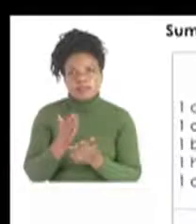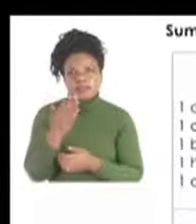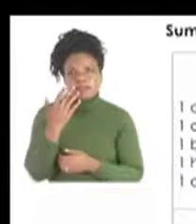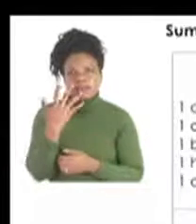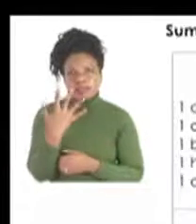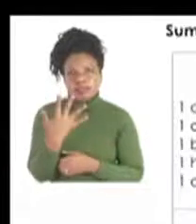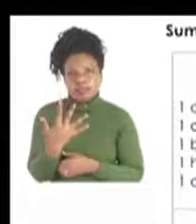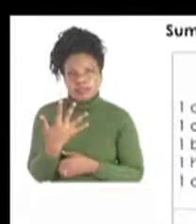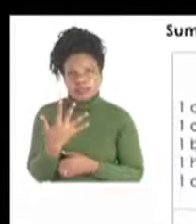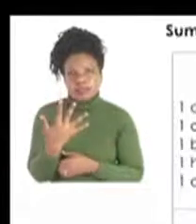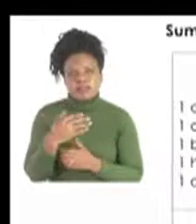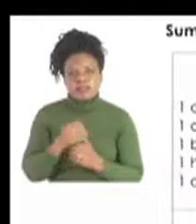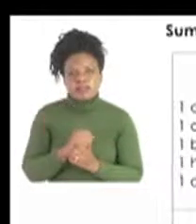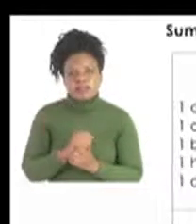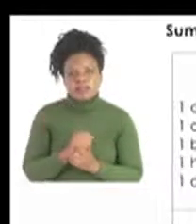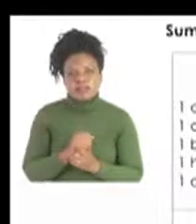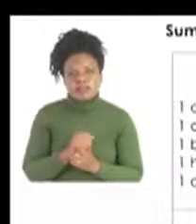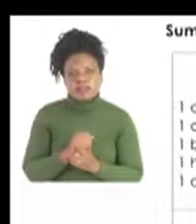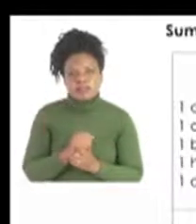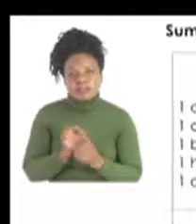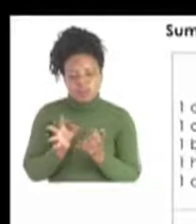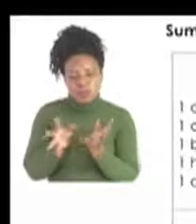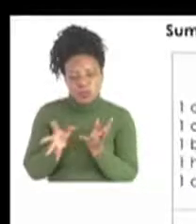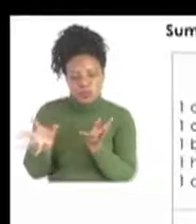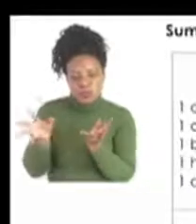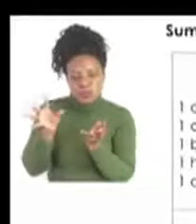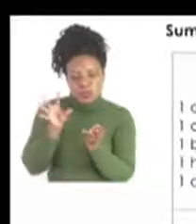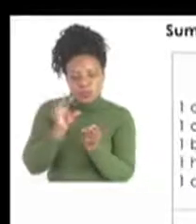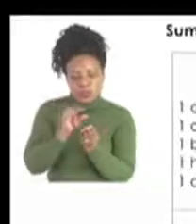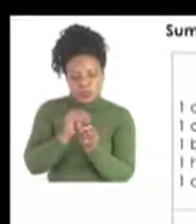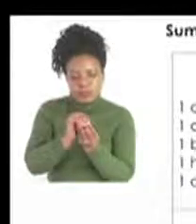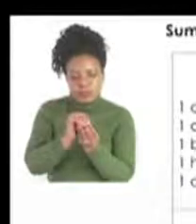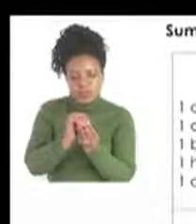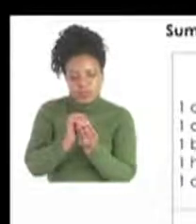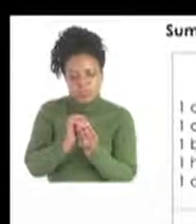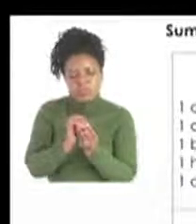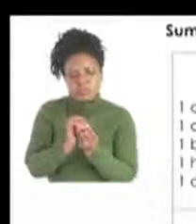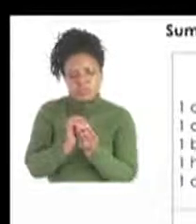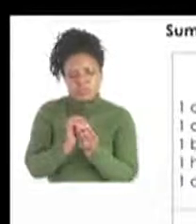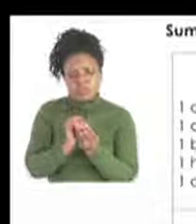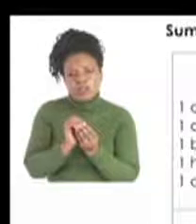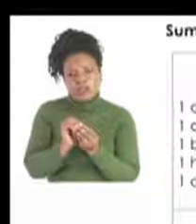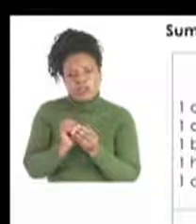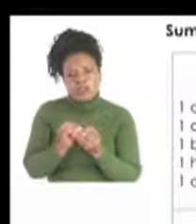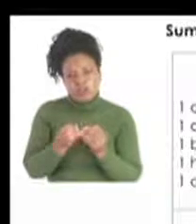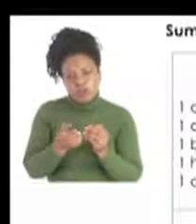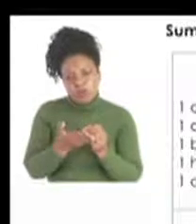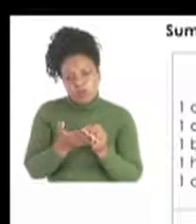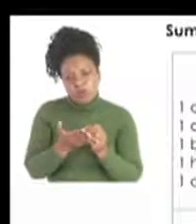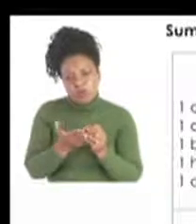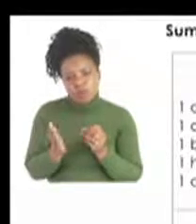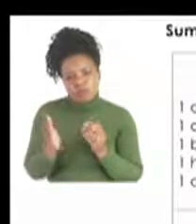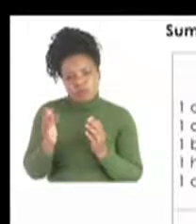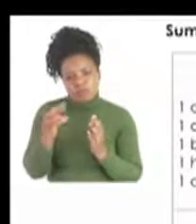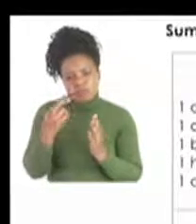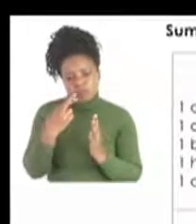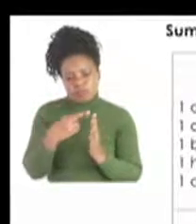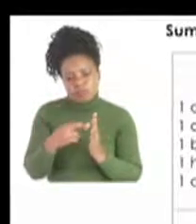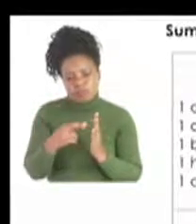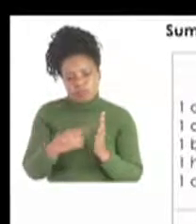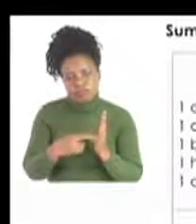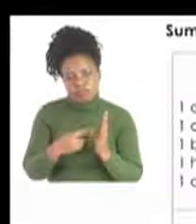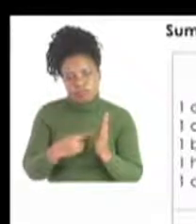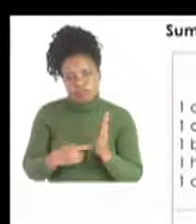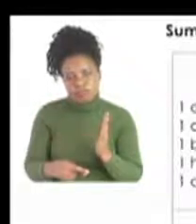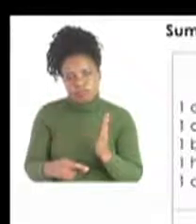On page 5, there's a summary on singular and plural nouns. This is everything we